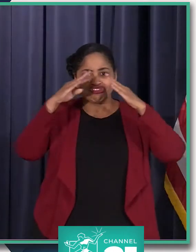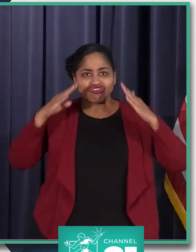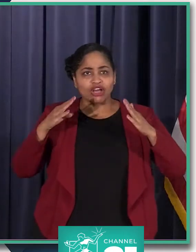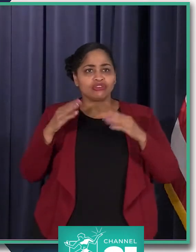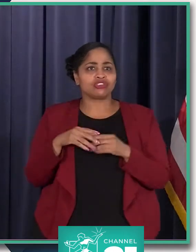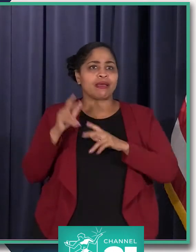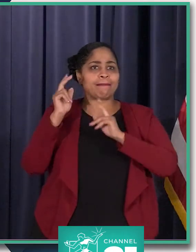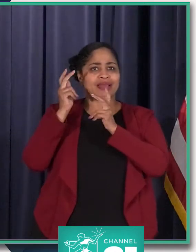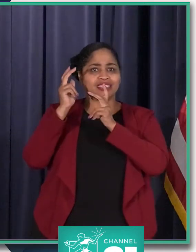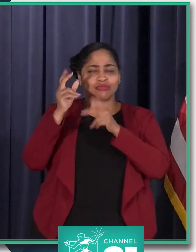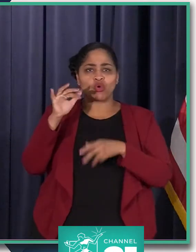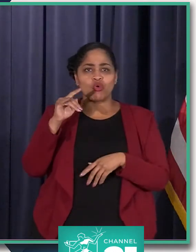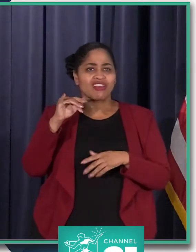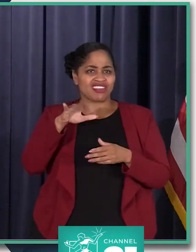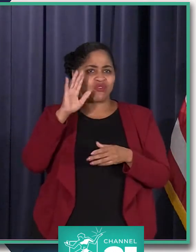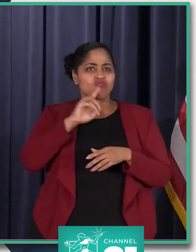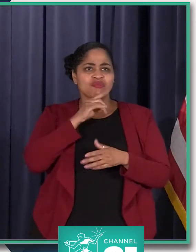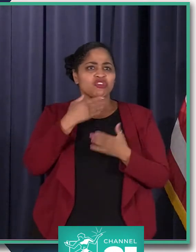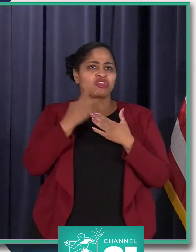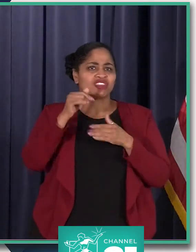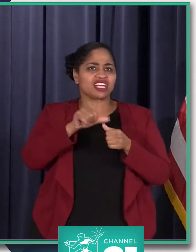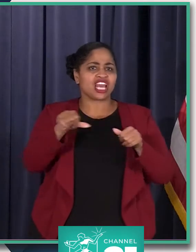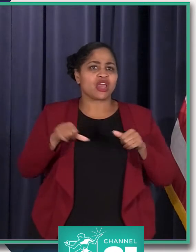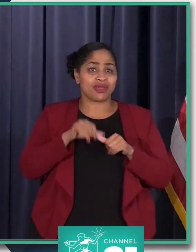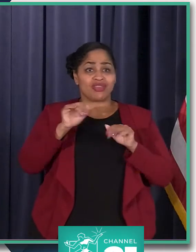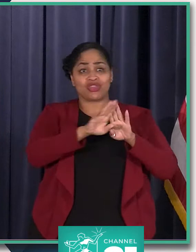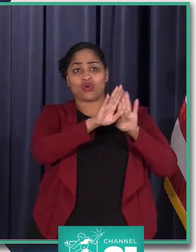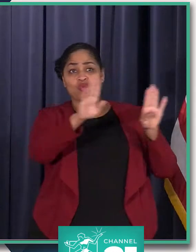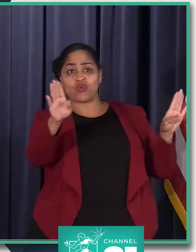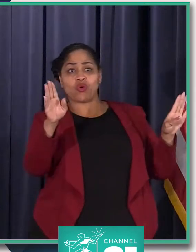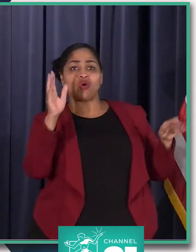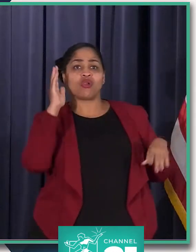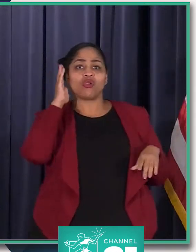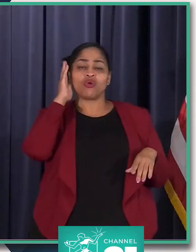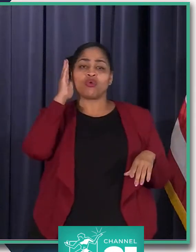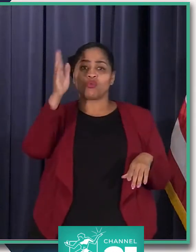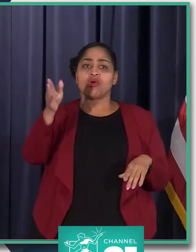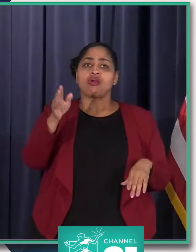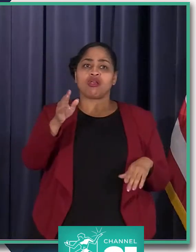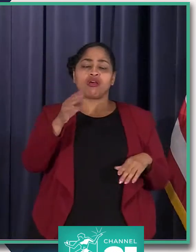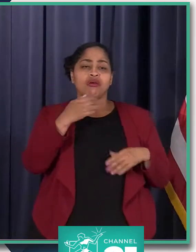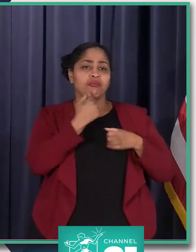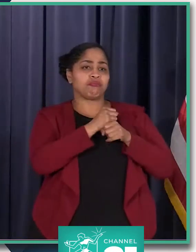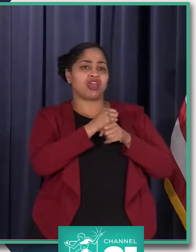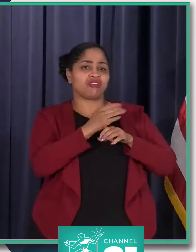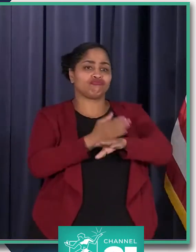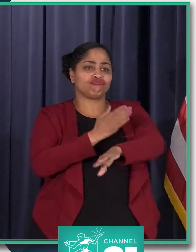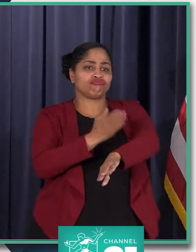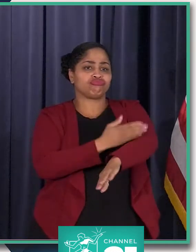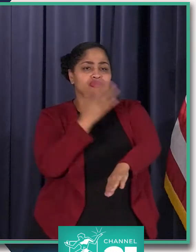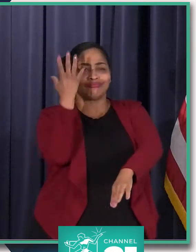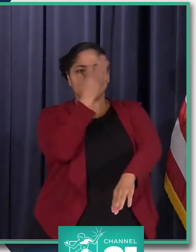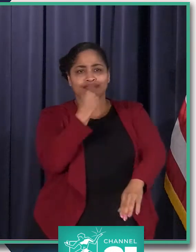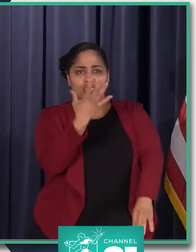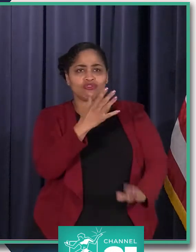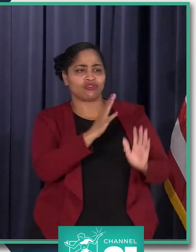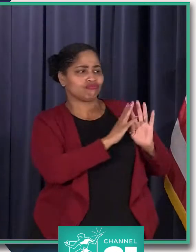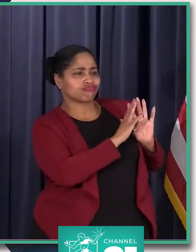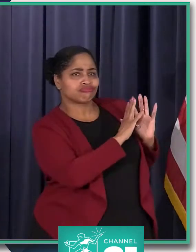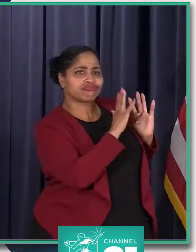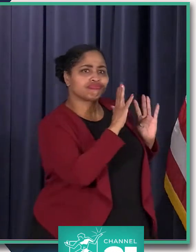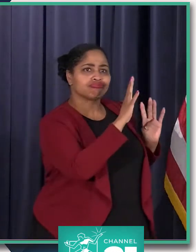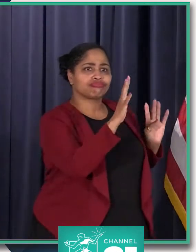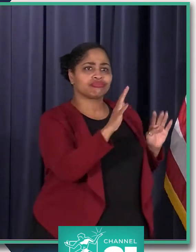real anchor for that neighborhood. And this wall at the east end of the park is going to be made into a beautiful mural by